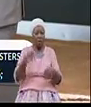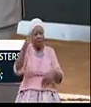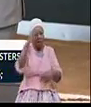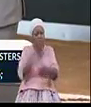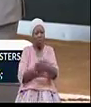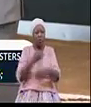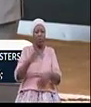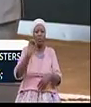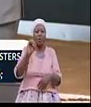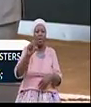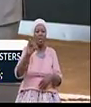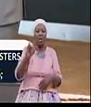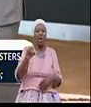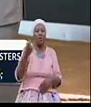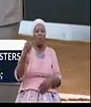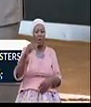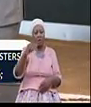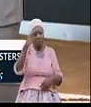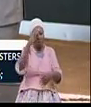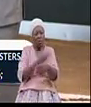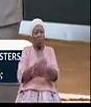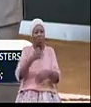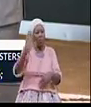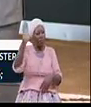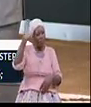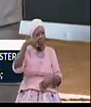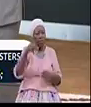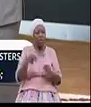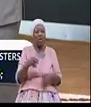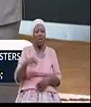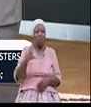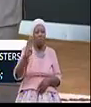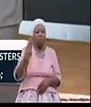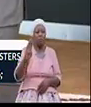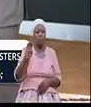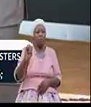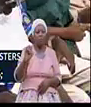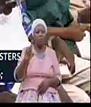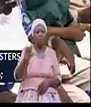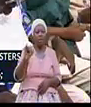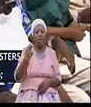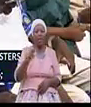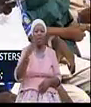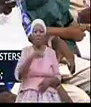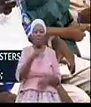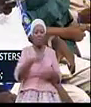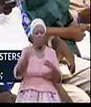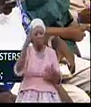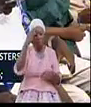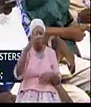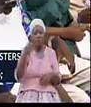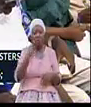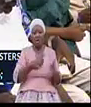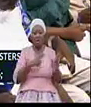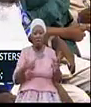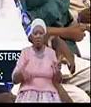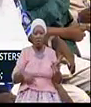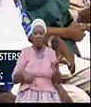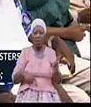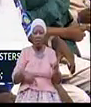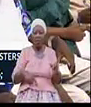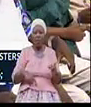were sons of Belial. They knew not the Lord. Look at